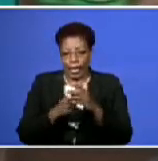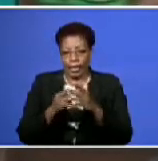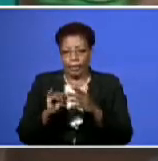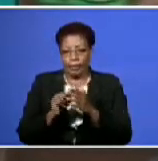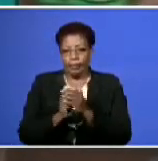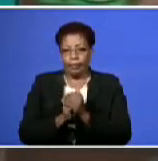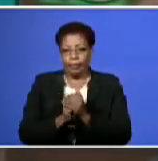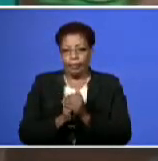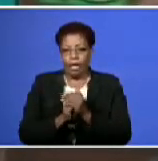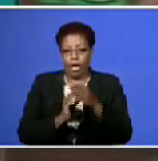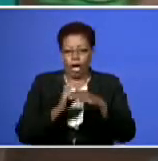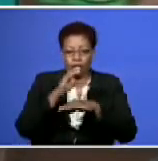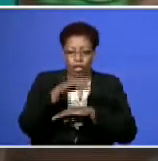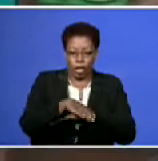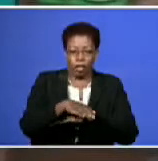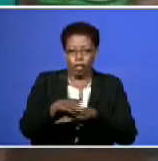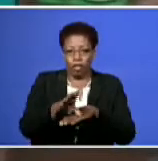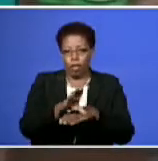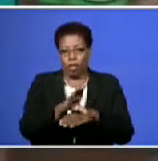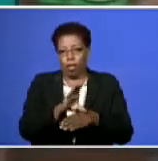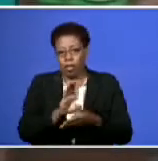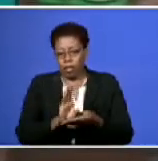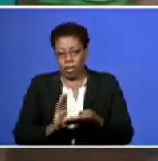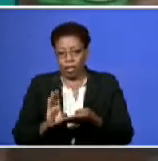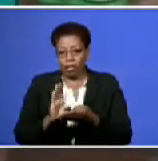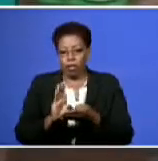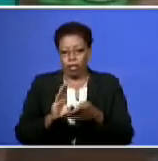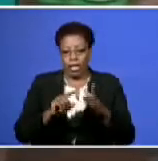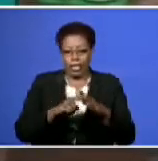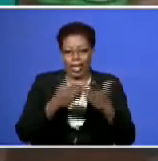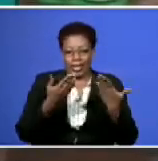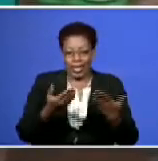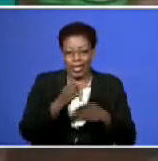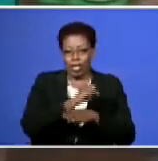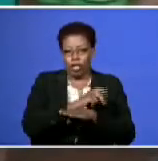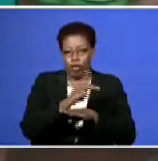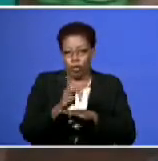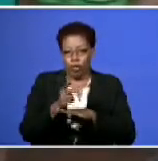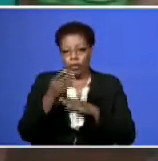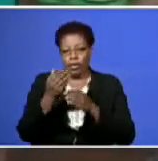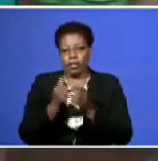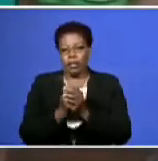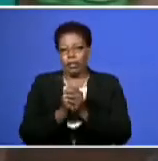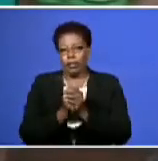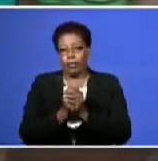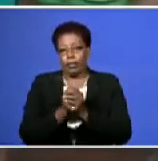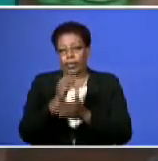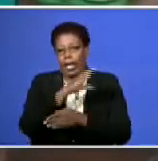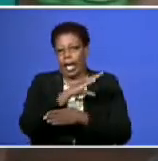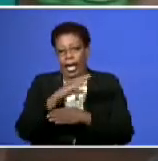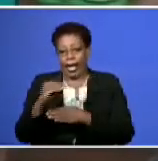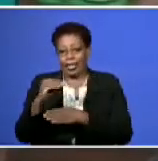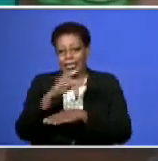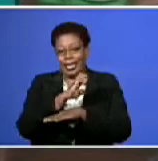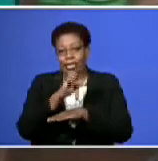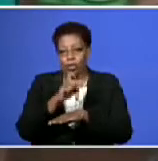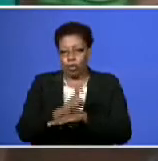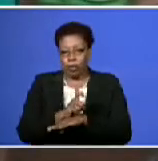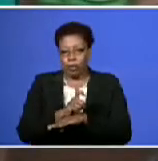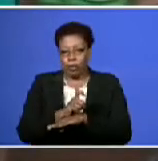establishing shelter centers starting here in New Providence and Exuma.